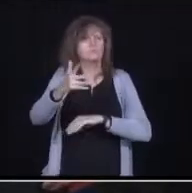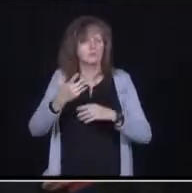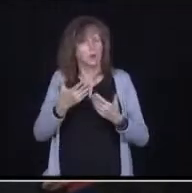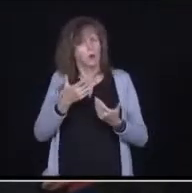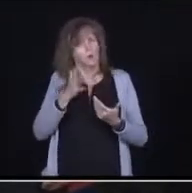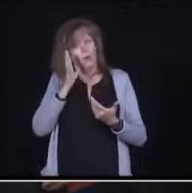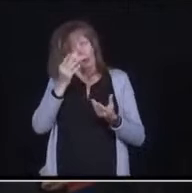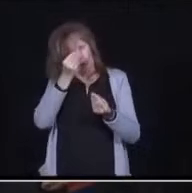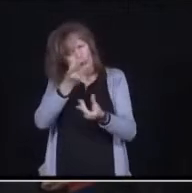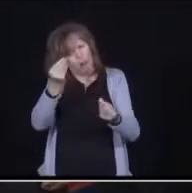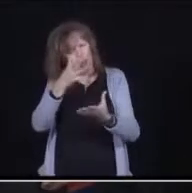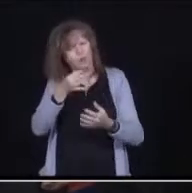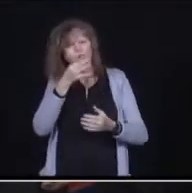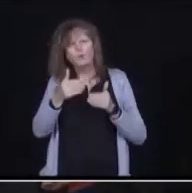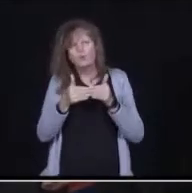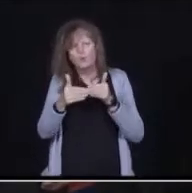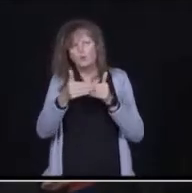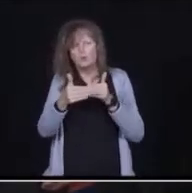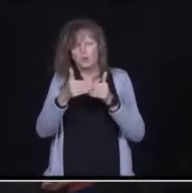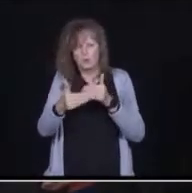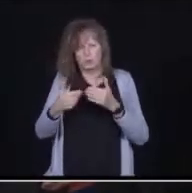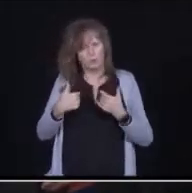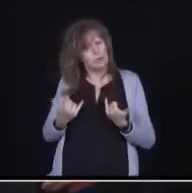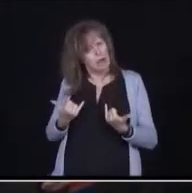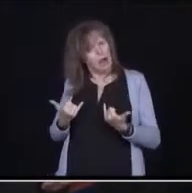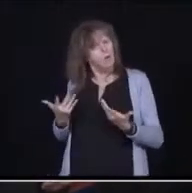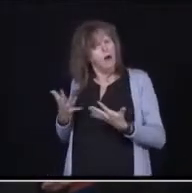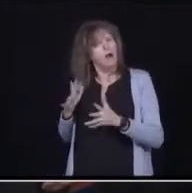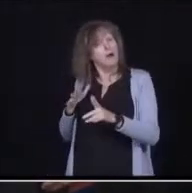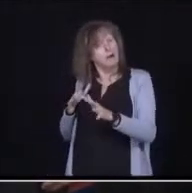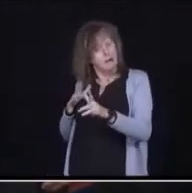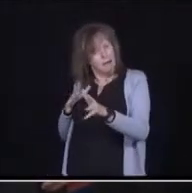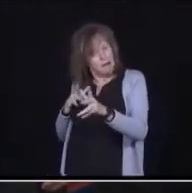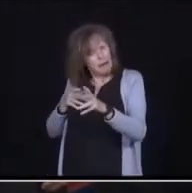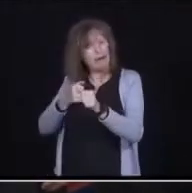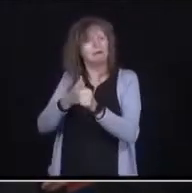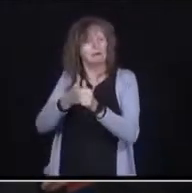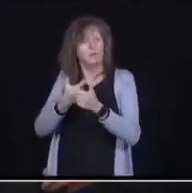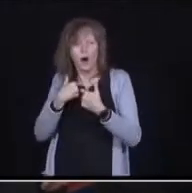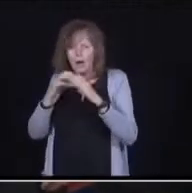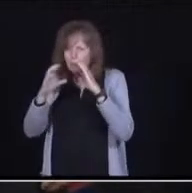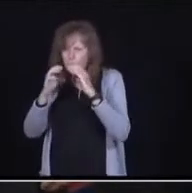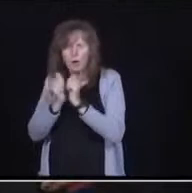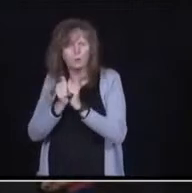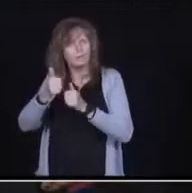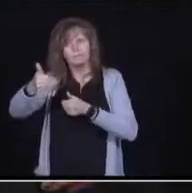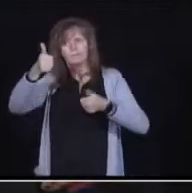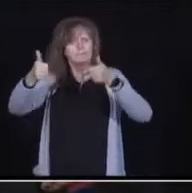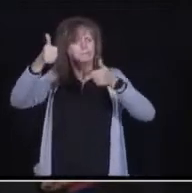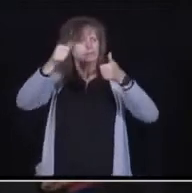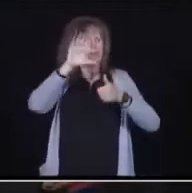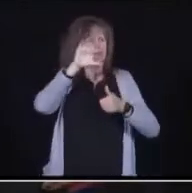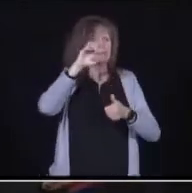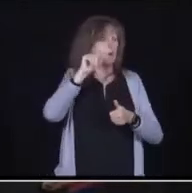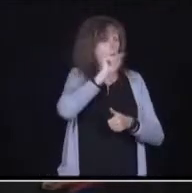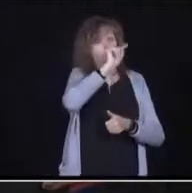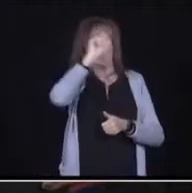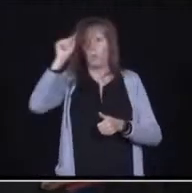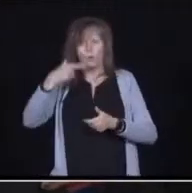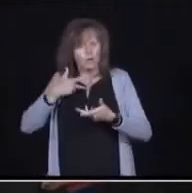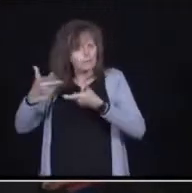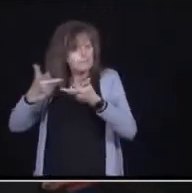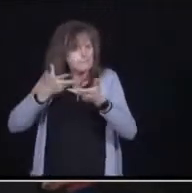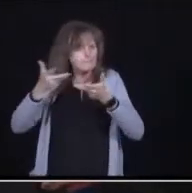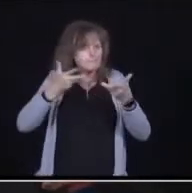just all over this right now. I've been communicating with every single CEO out there, and they've been working on this, I said, for the